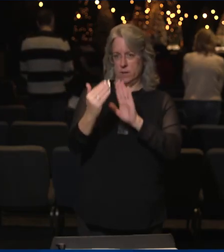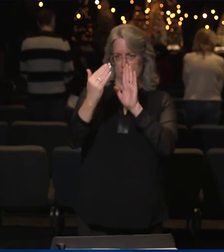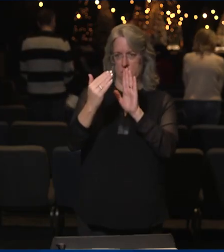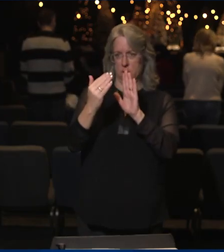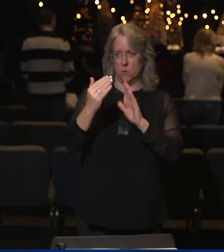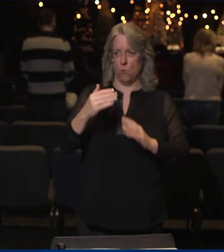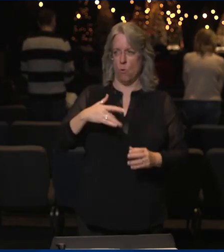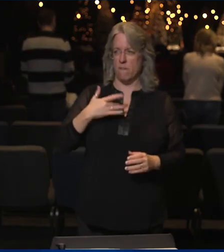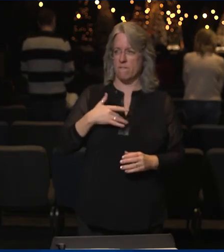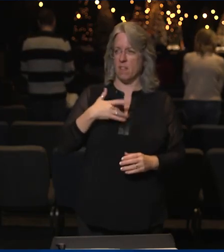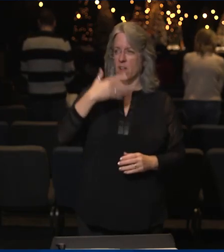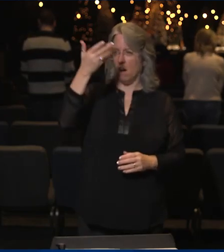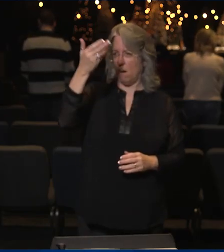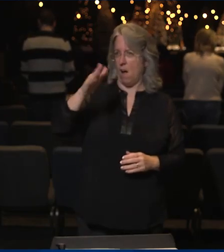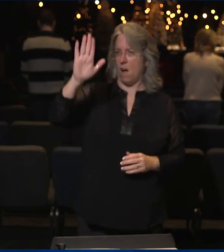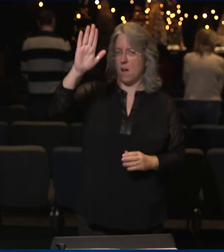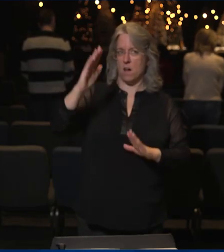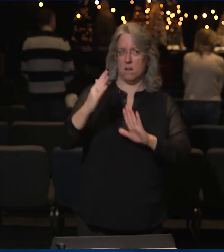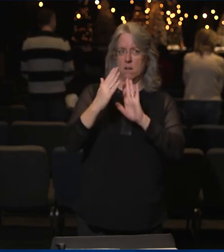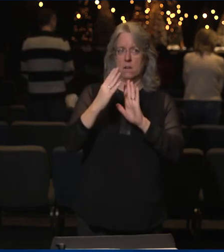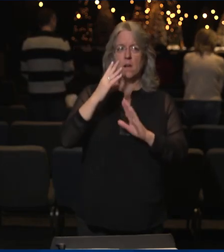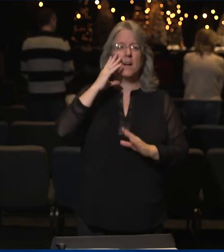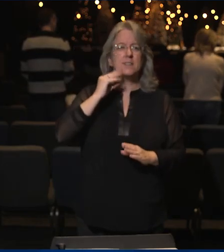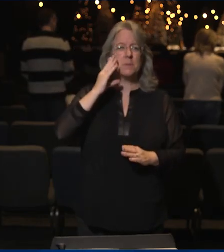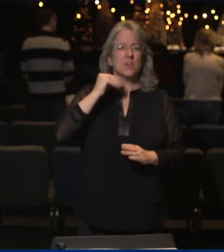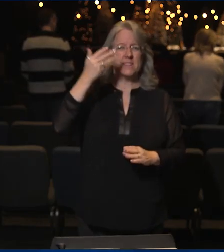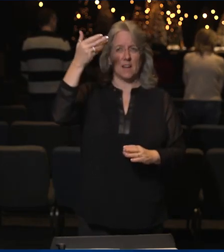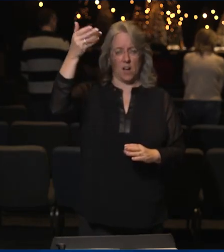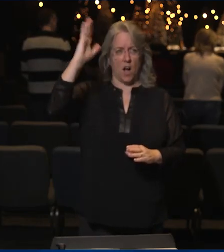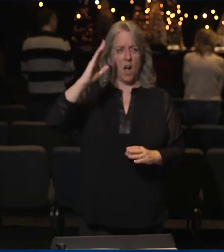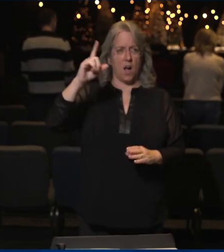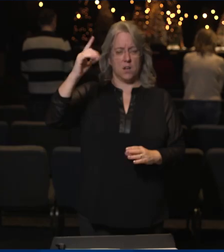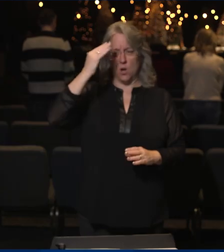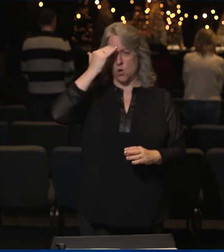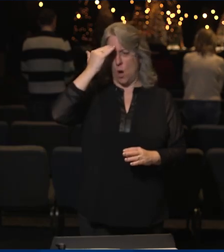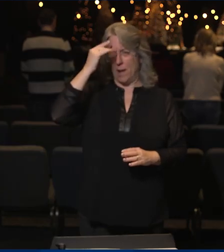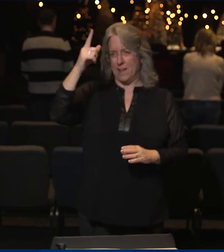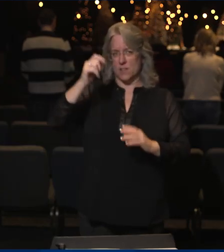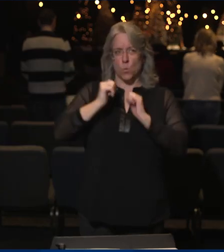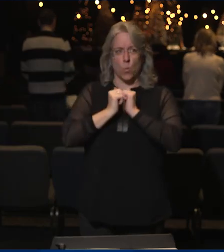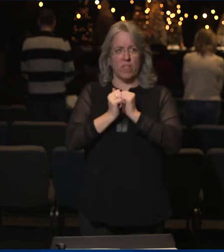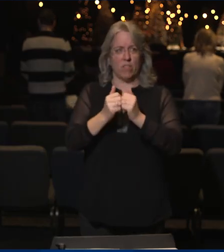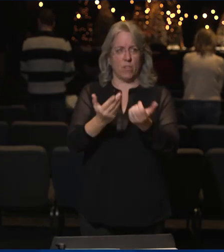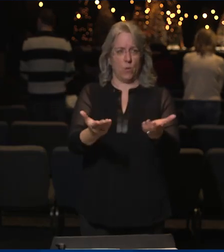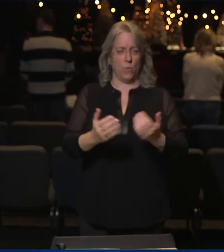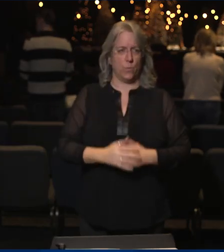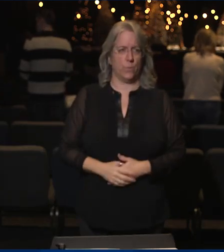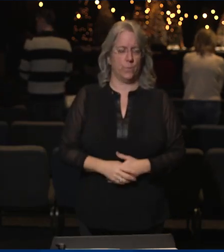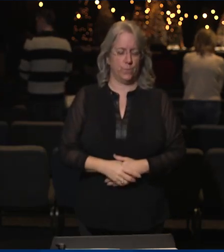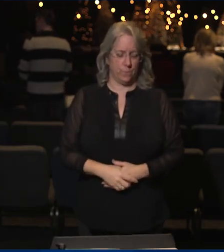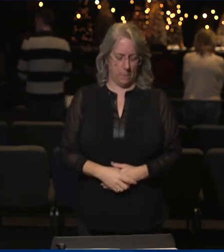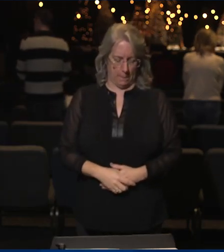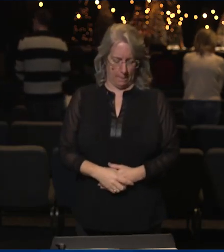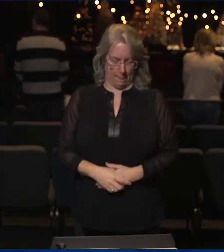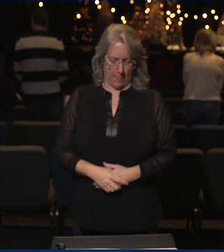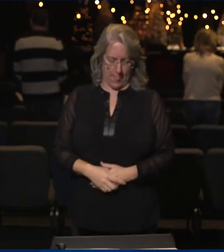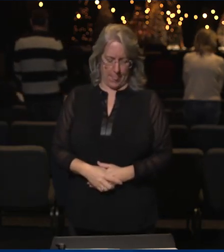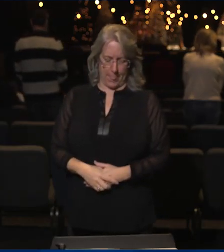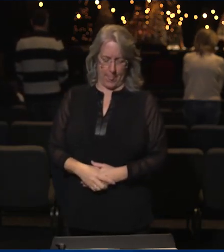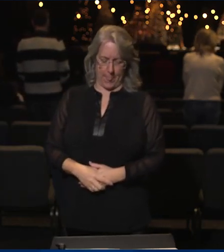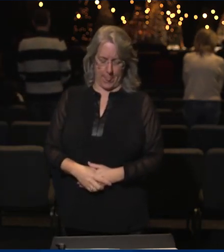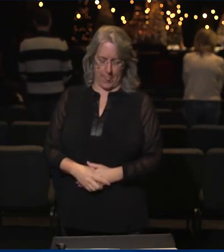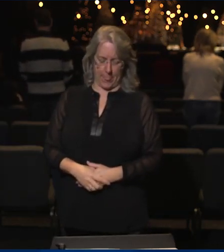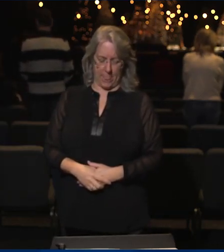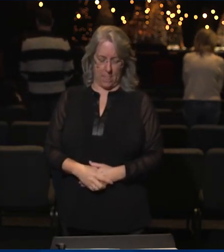presence or experiencing God, knowing that God is with you. And you know, worship is one of